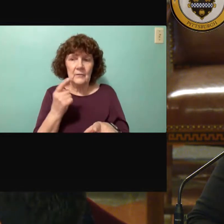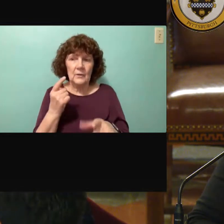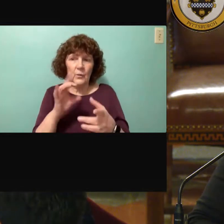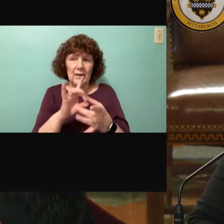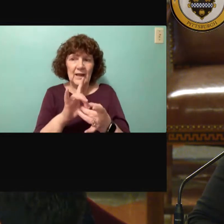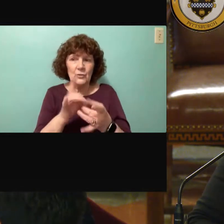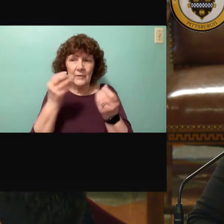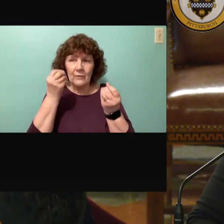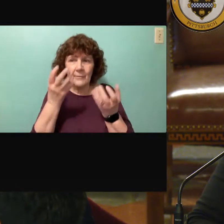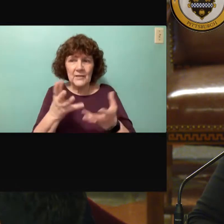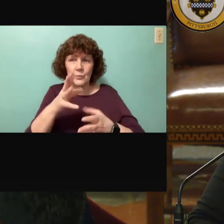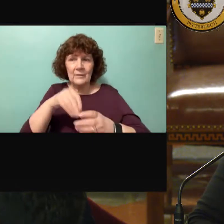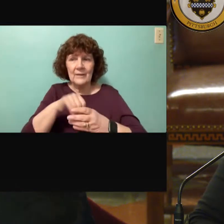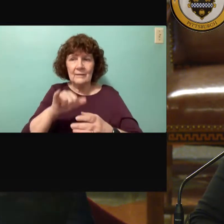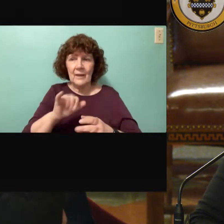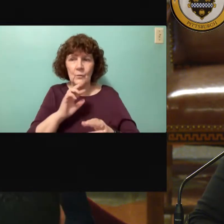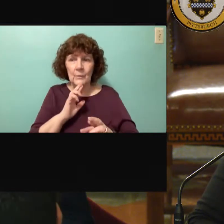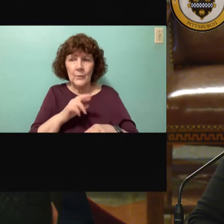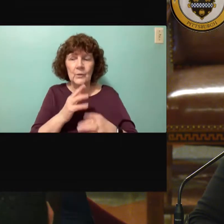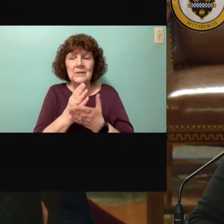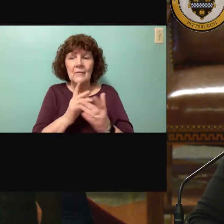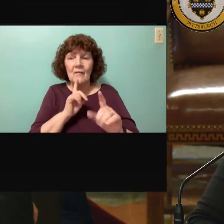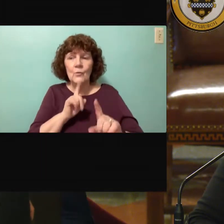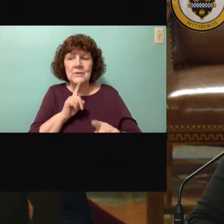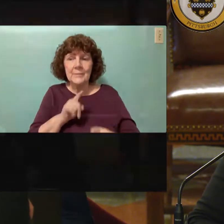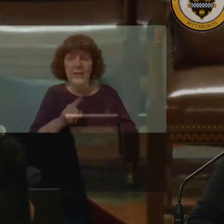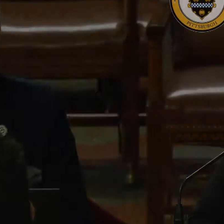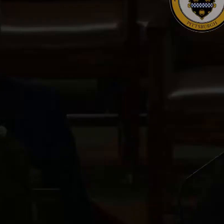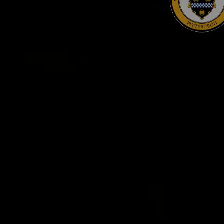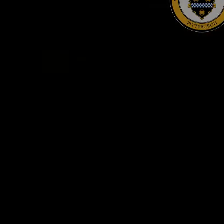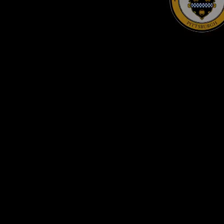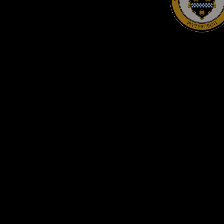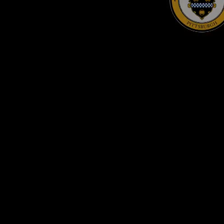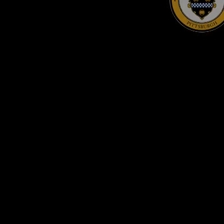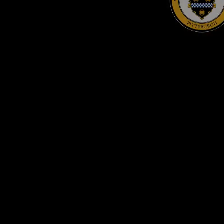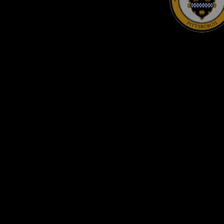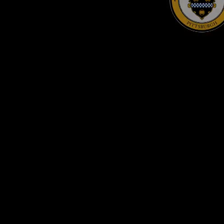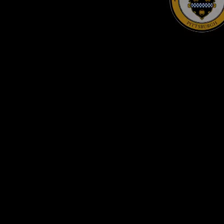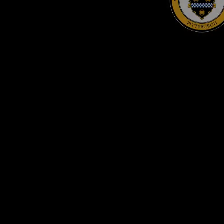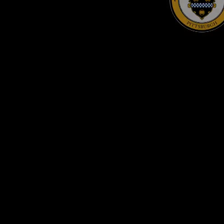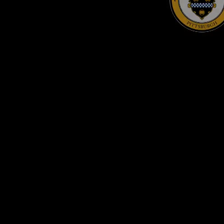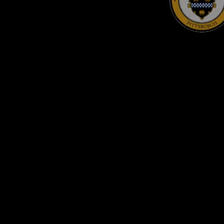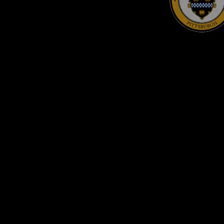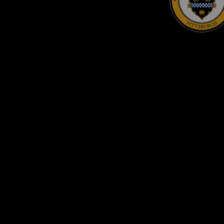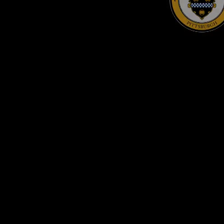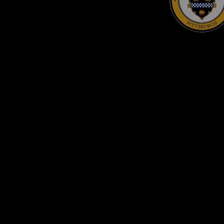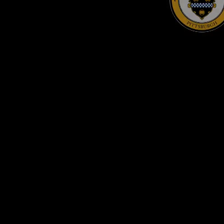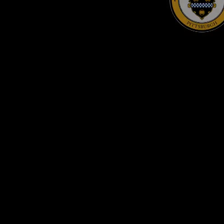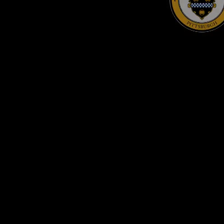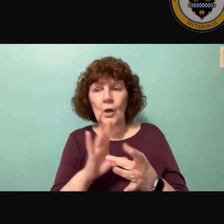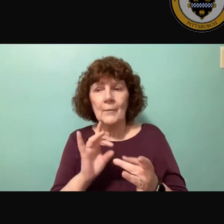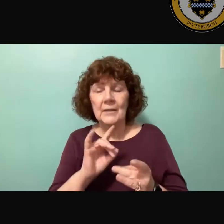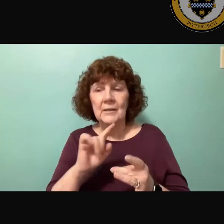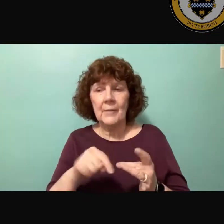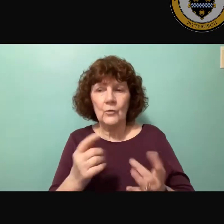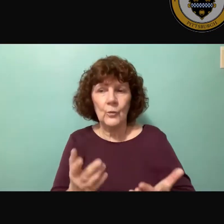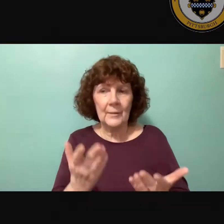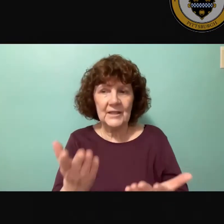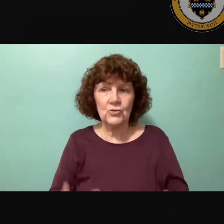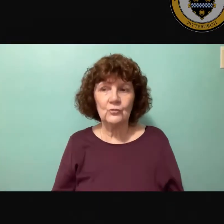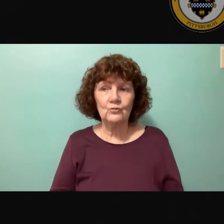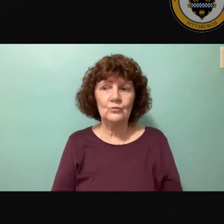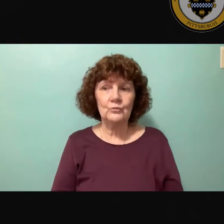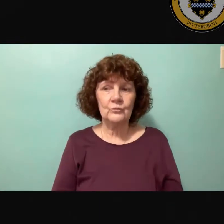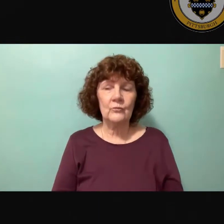report, some responses to a few specific findings, and then responses or comments on the recommendations. In terms